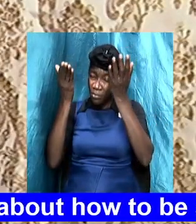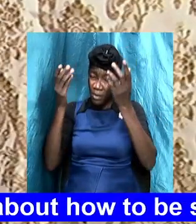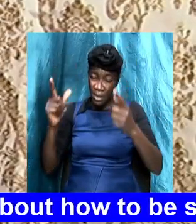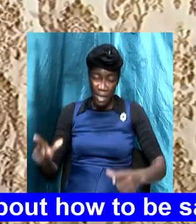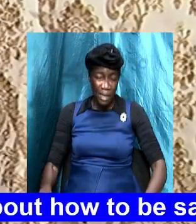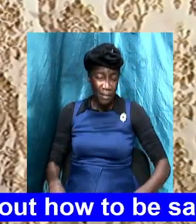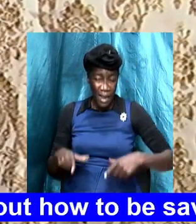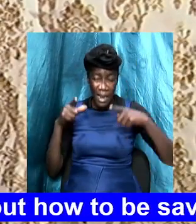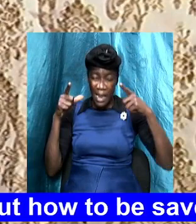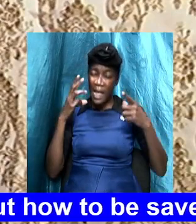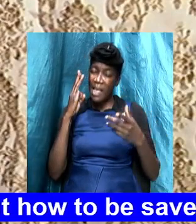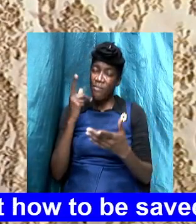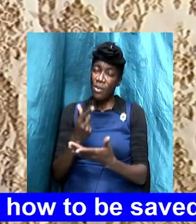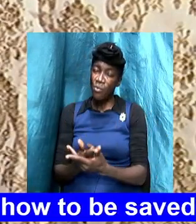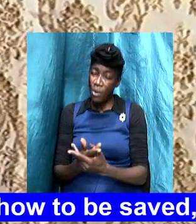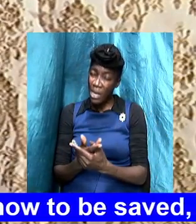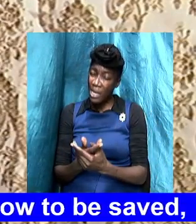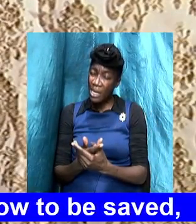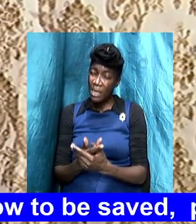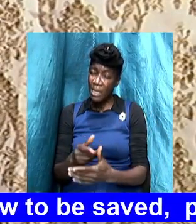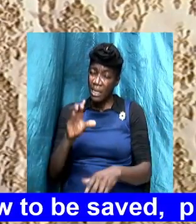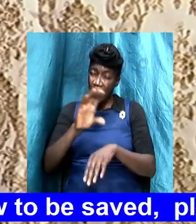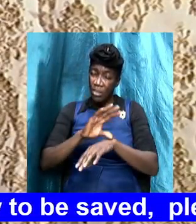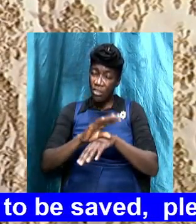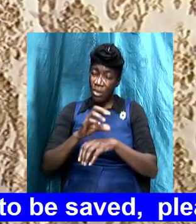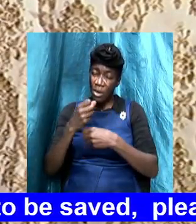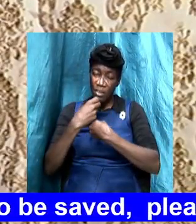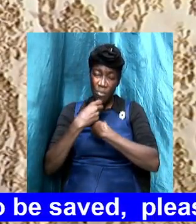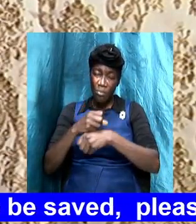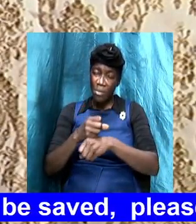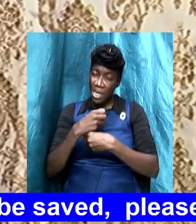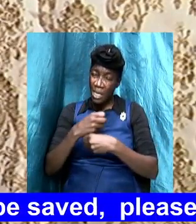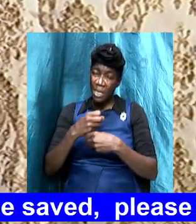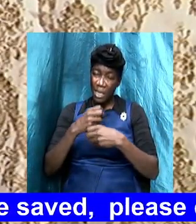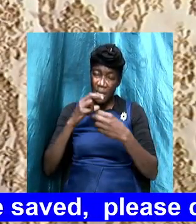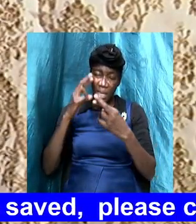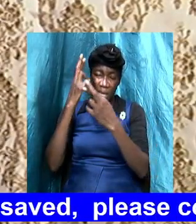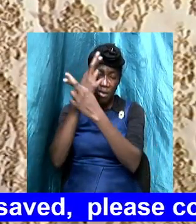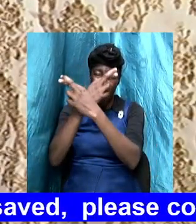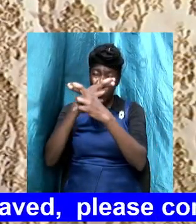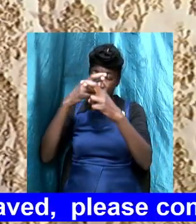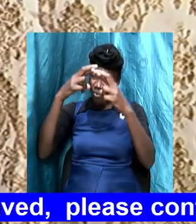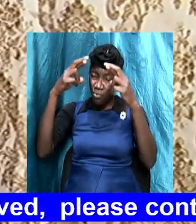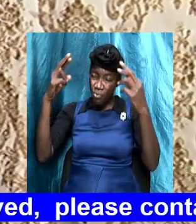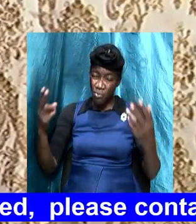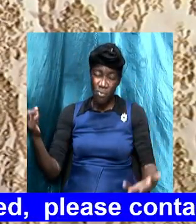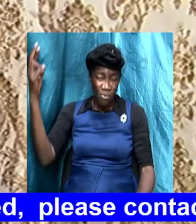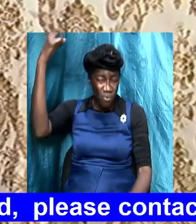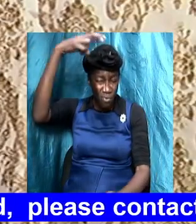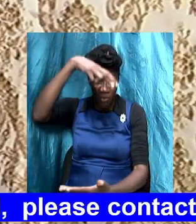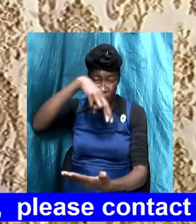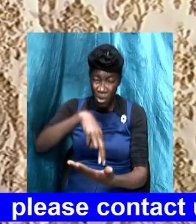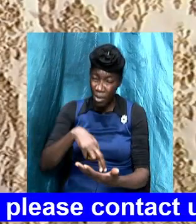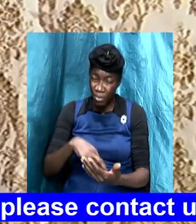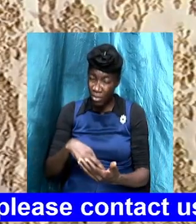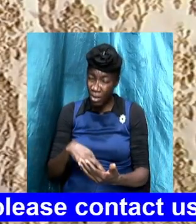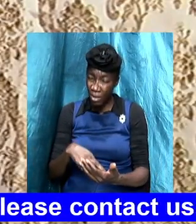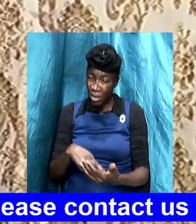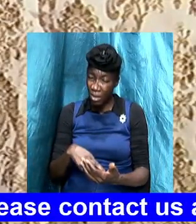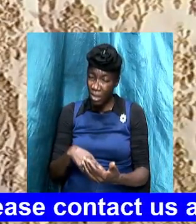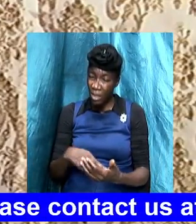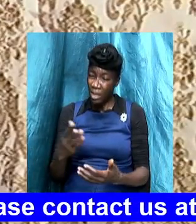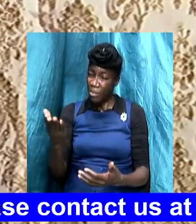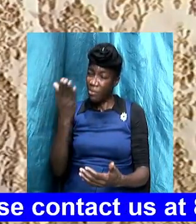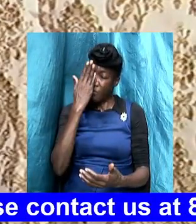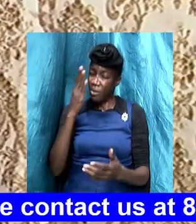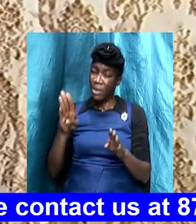well, the church that is going to make it into rapture, the church, Jesus, hallelujah, which you said before us, there's